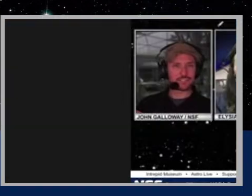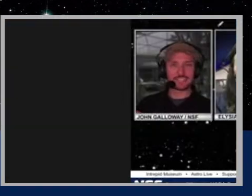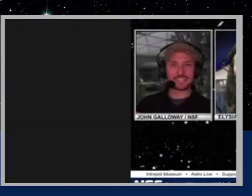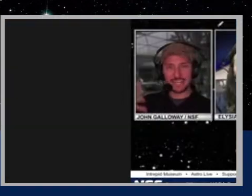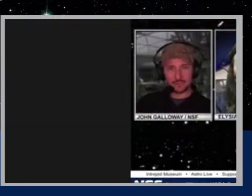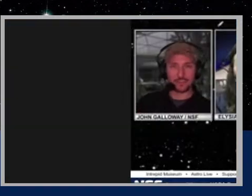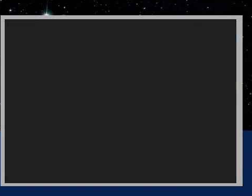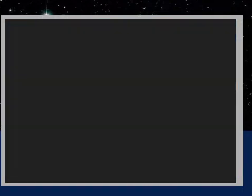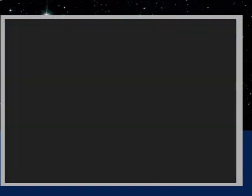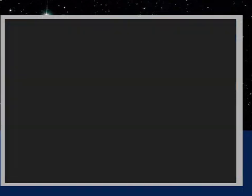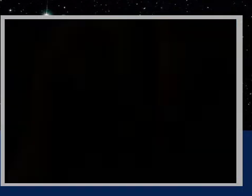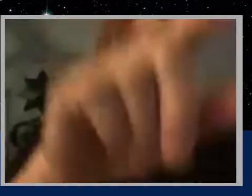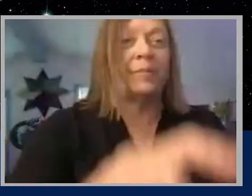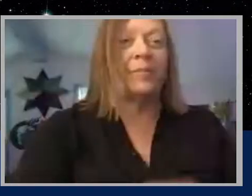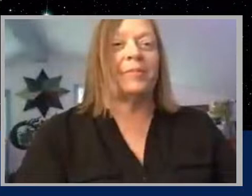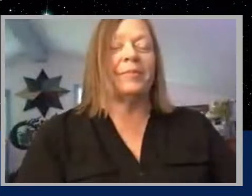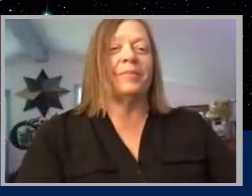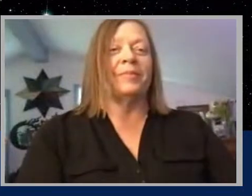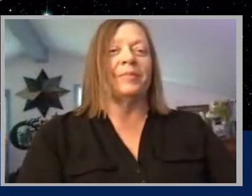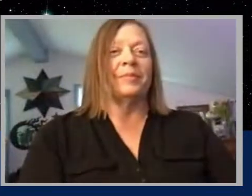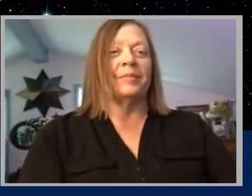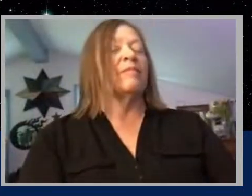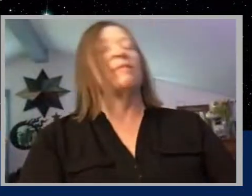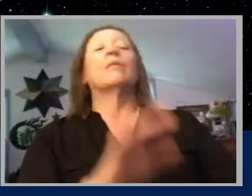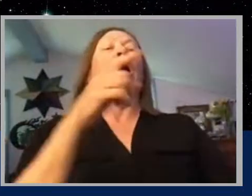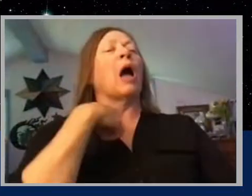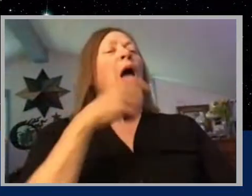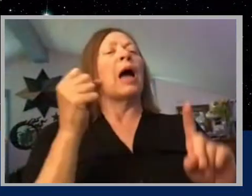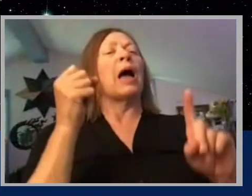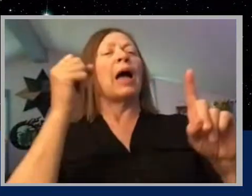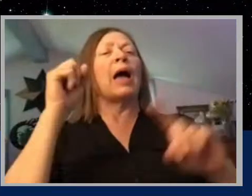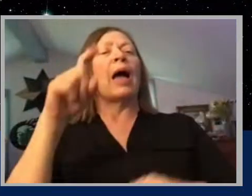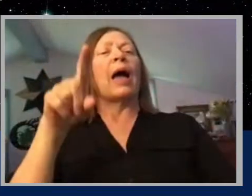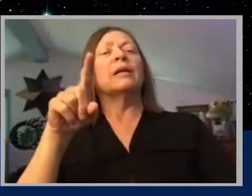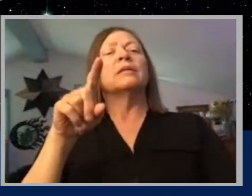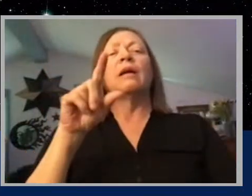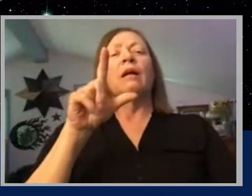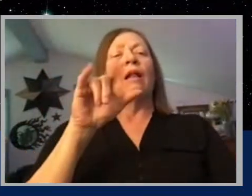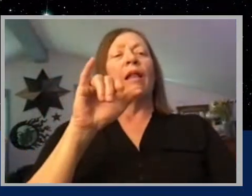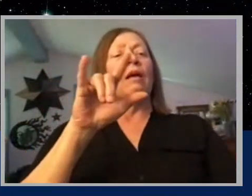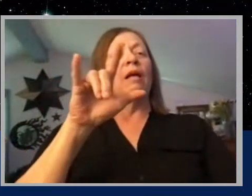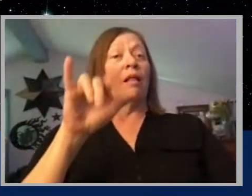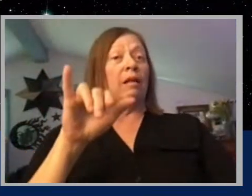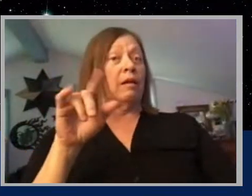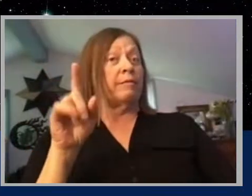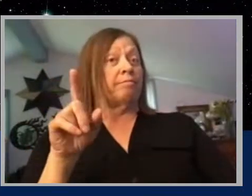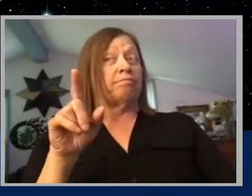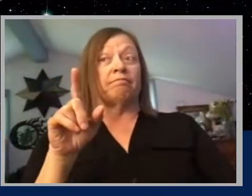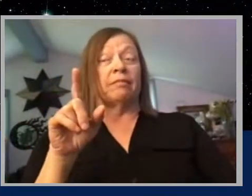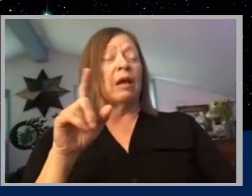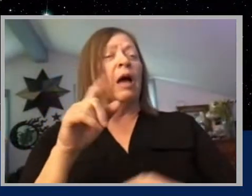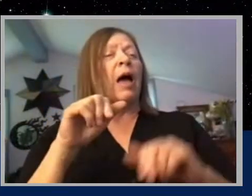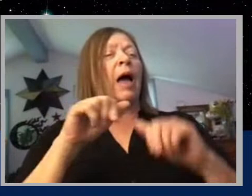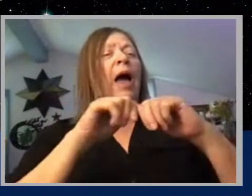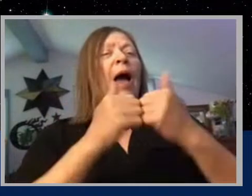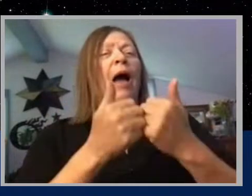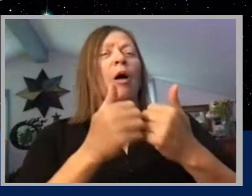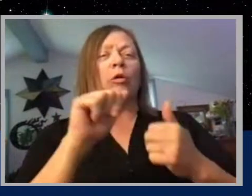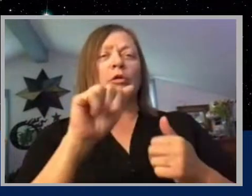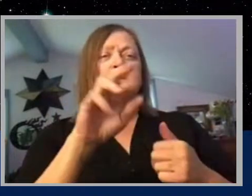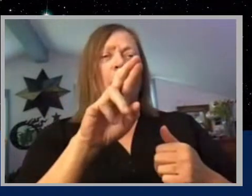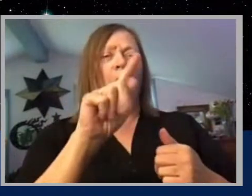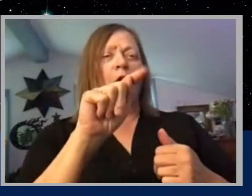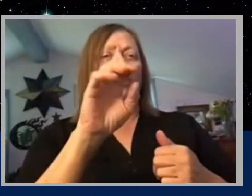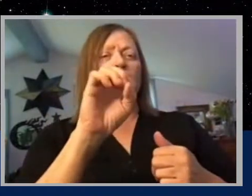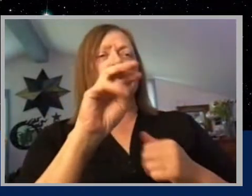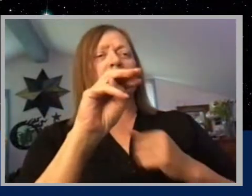say, Detachment 3? Is it the same sort of deal? Or how does Artemis sort of compare and contrast with the commercial crew? So